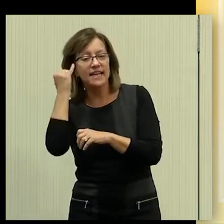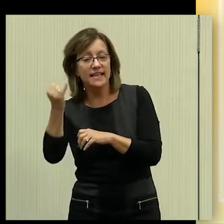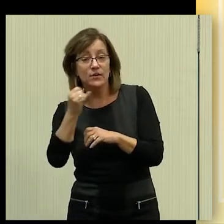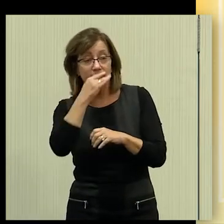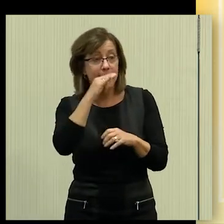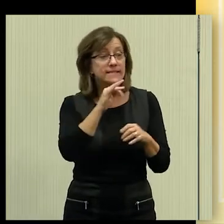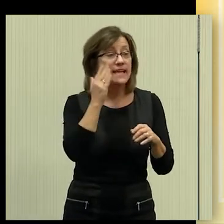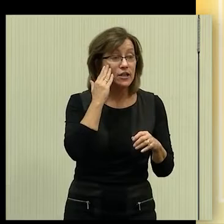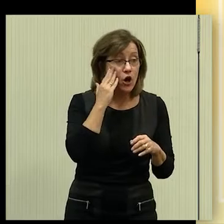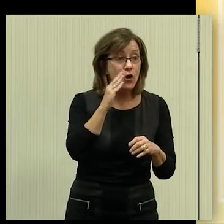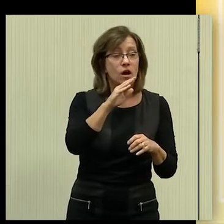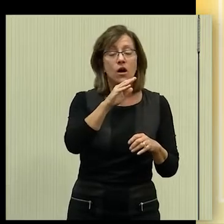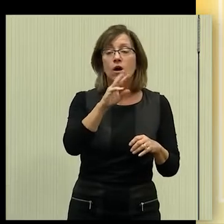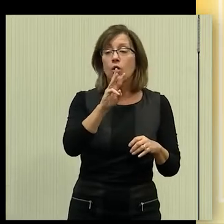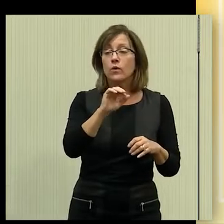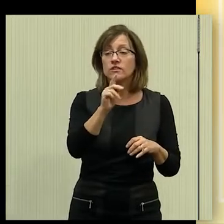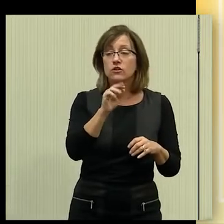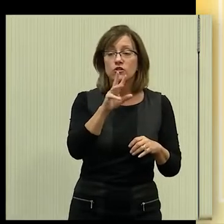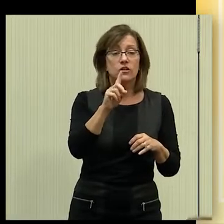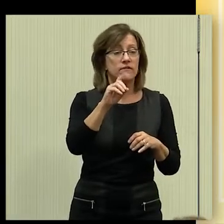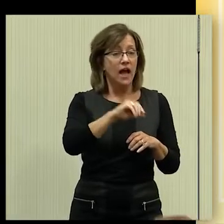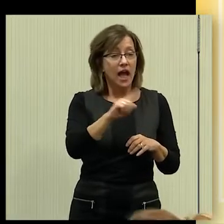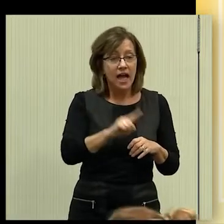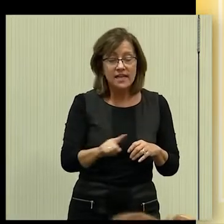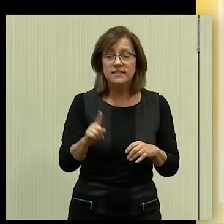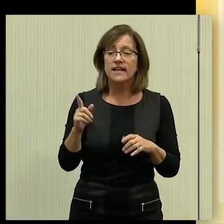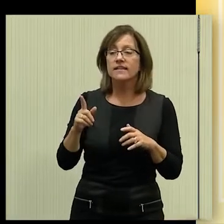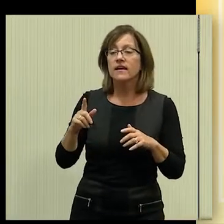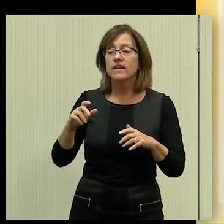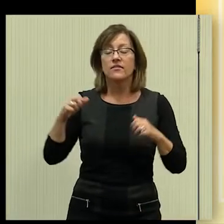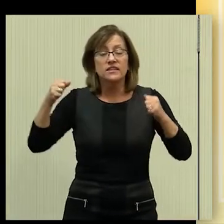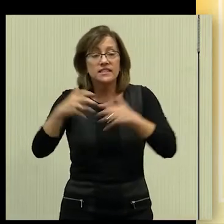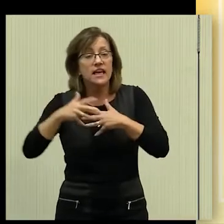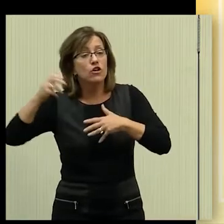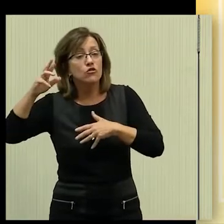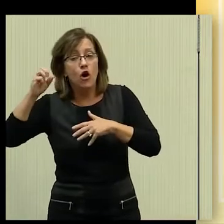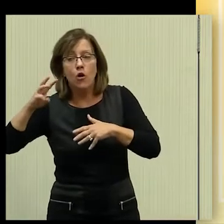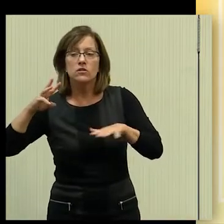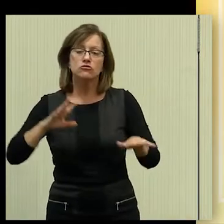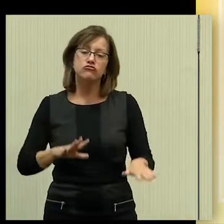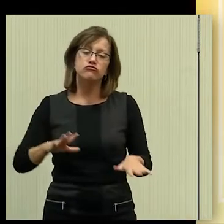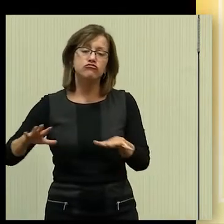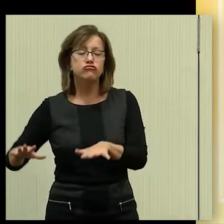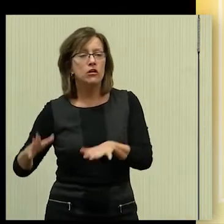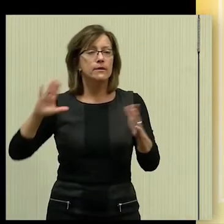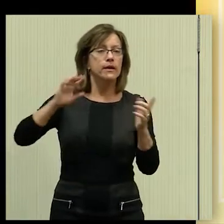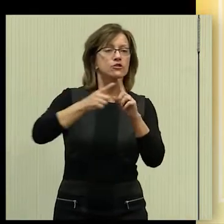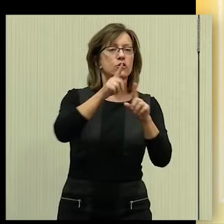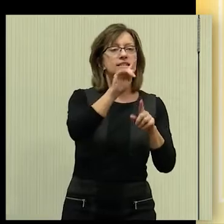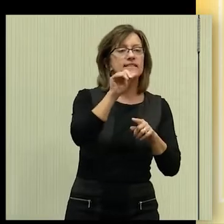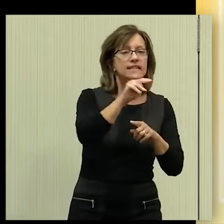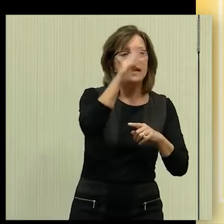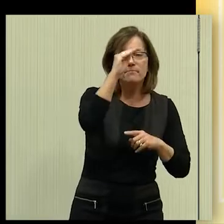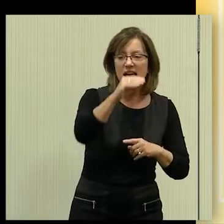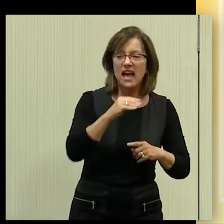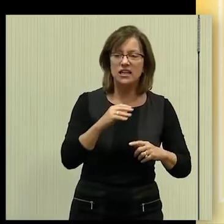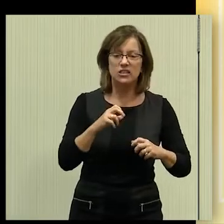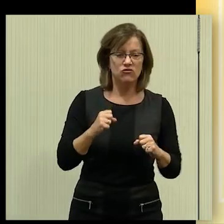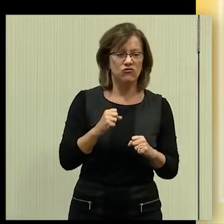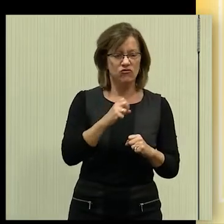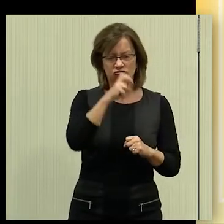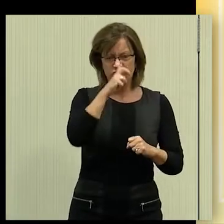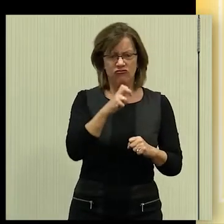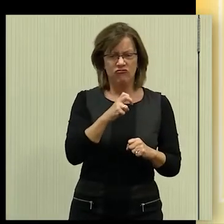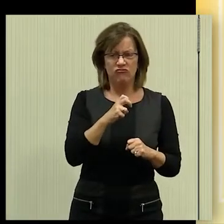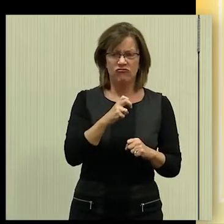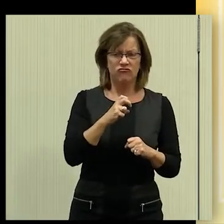Like the Scarecrow is kind of relaxed and laid back, versus the Tin Man is very tight and stiff, so helps them